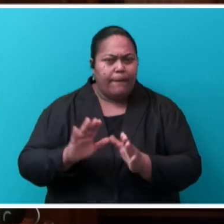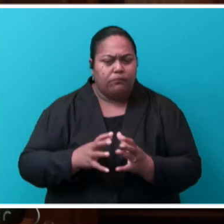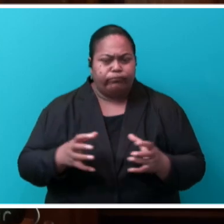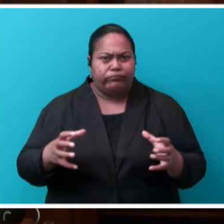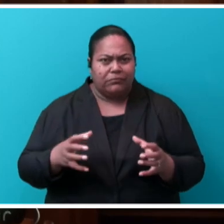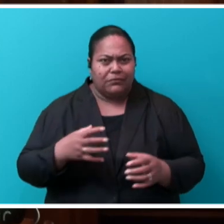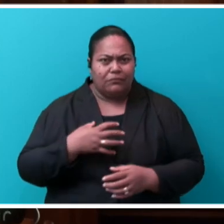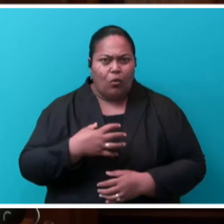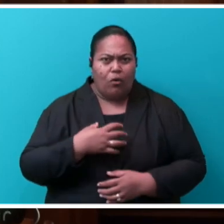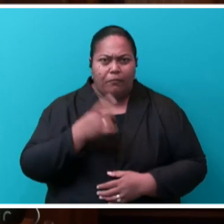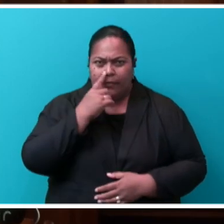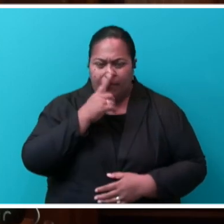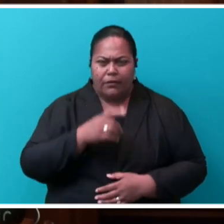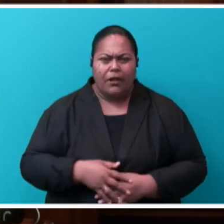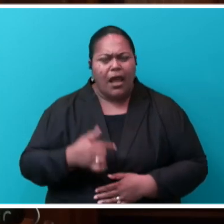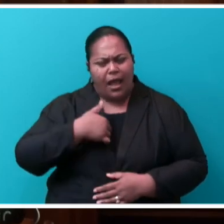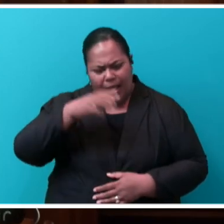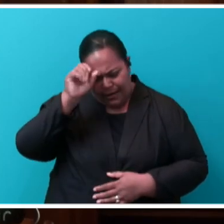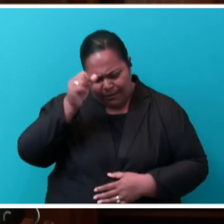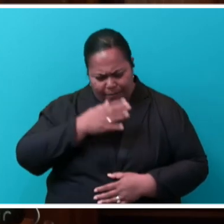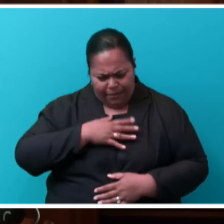I remember my first visit to